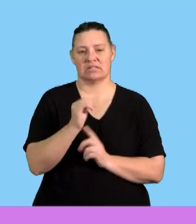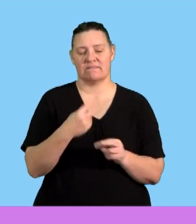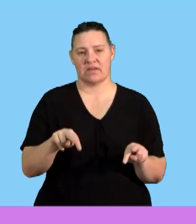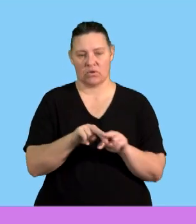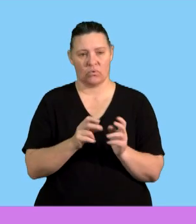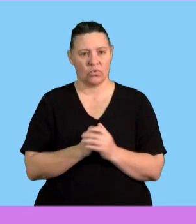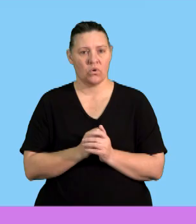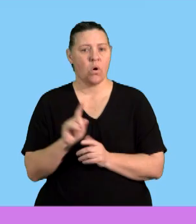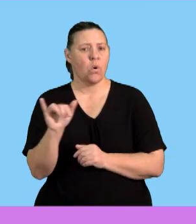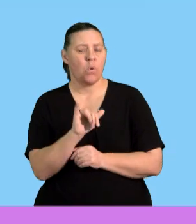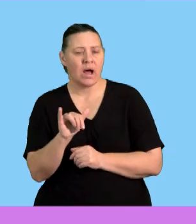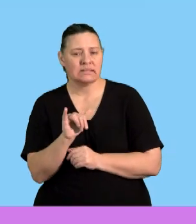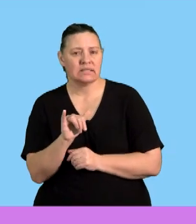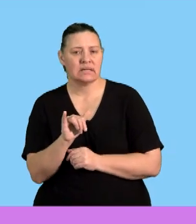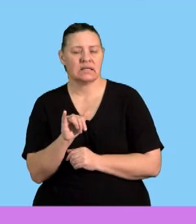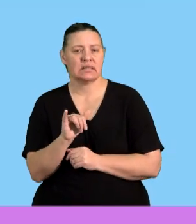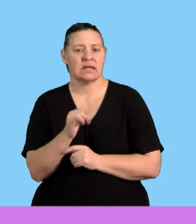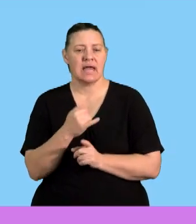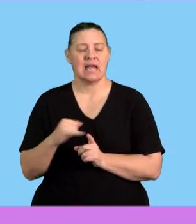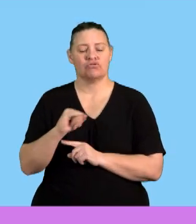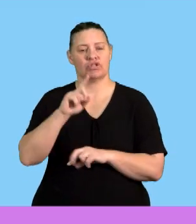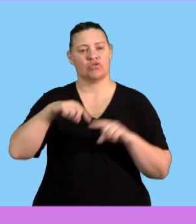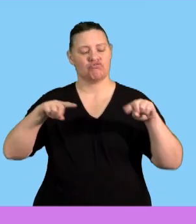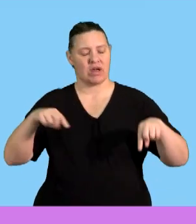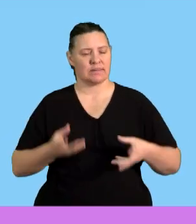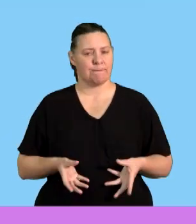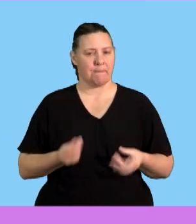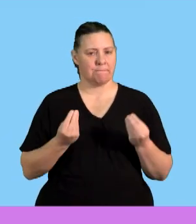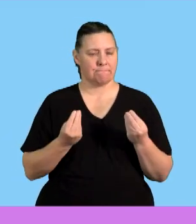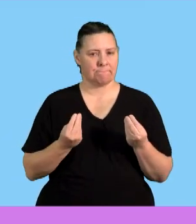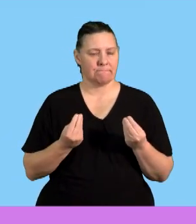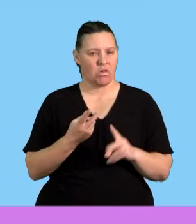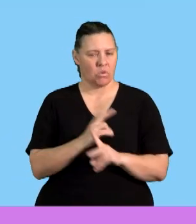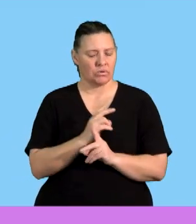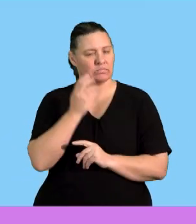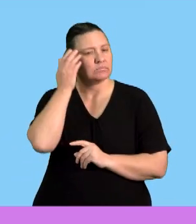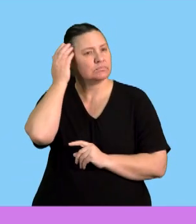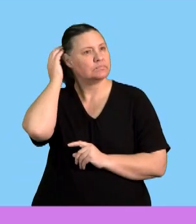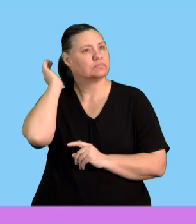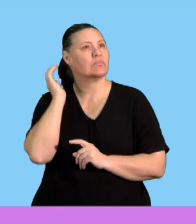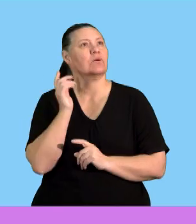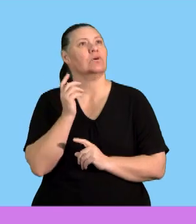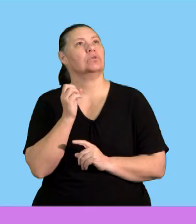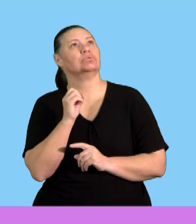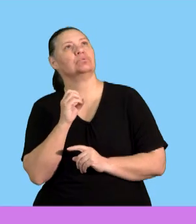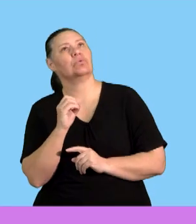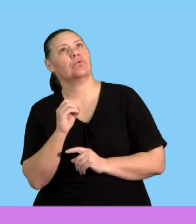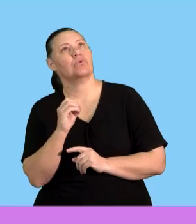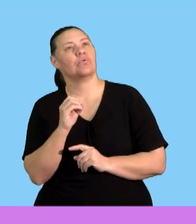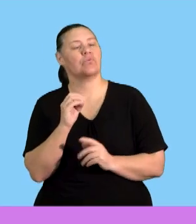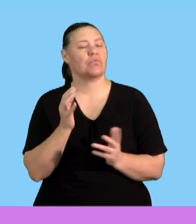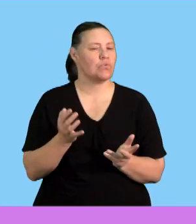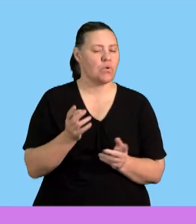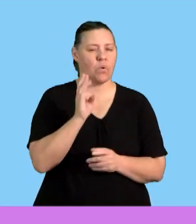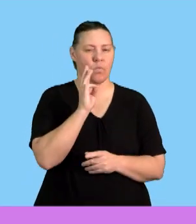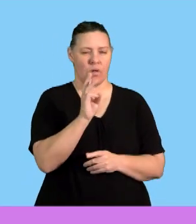value. At what interest rate did he take the loan? So it's going